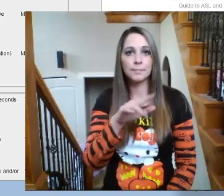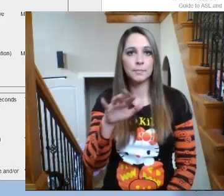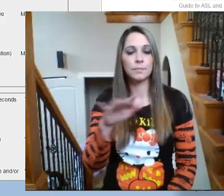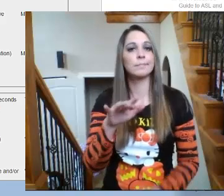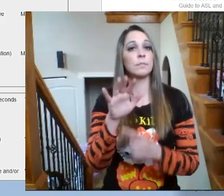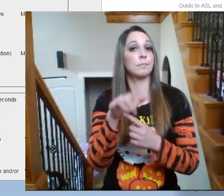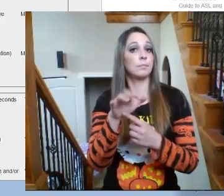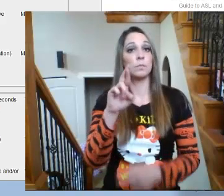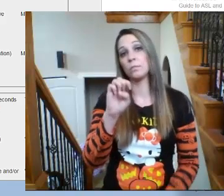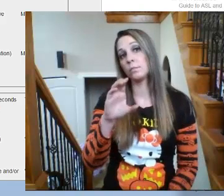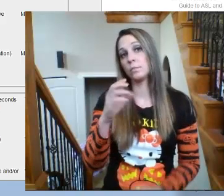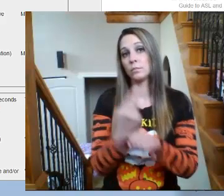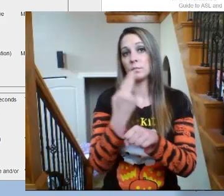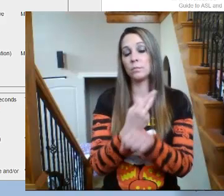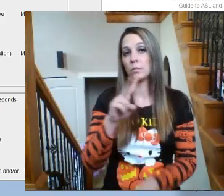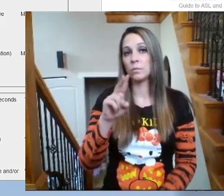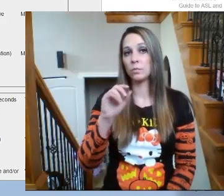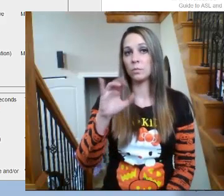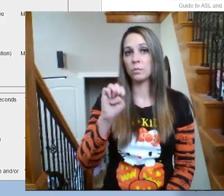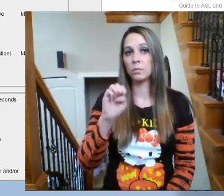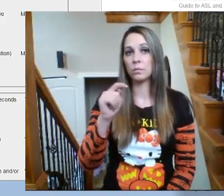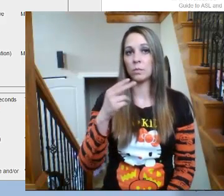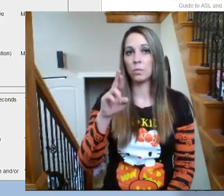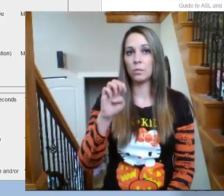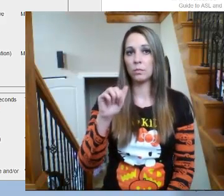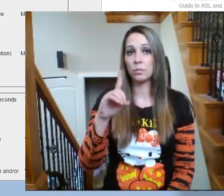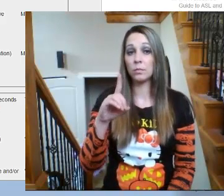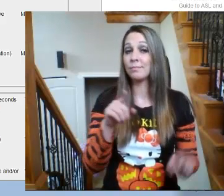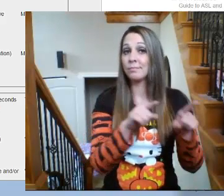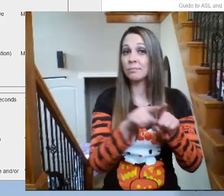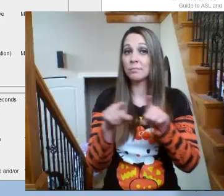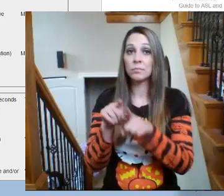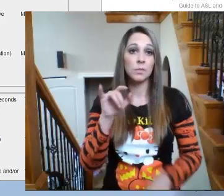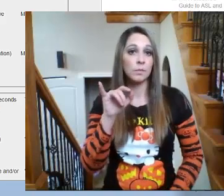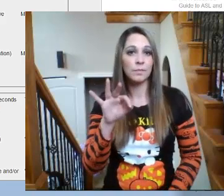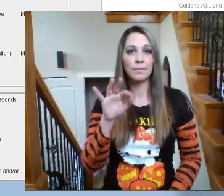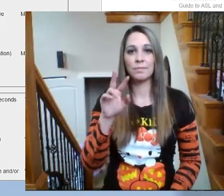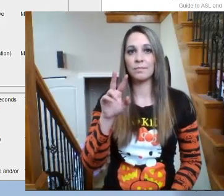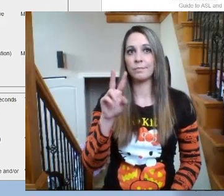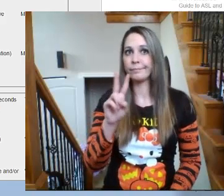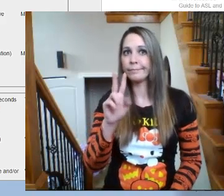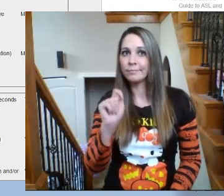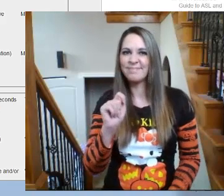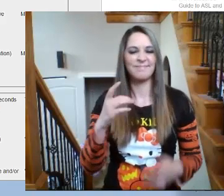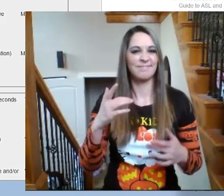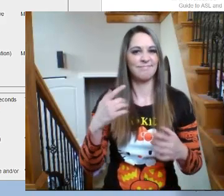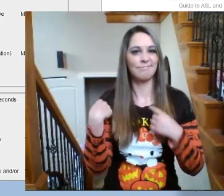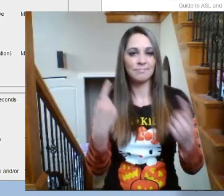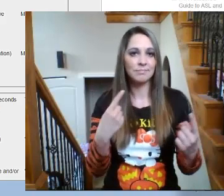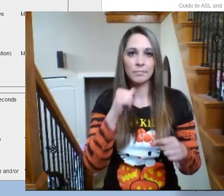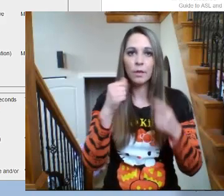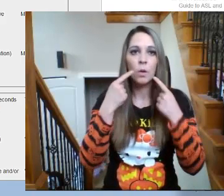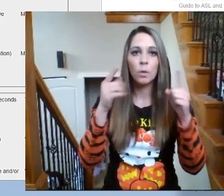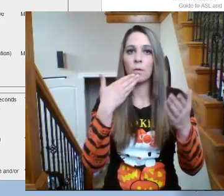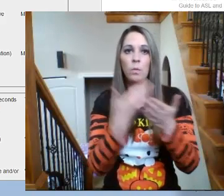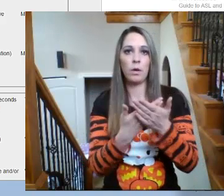popular abbreviations in ASL. You will record yourself fingerspelling these abbreviations in